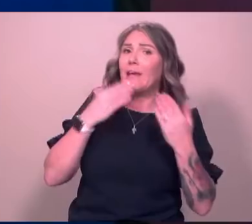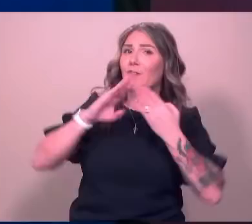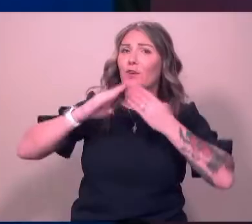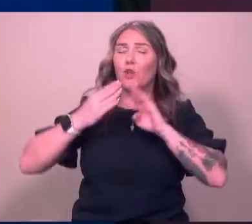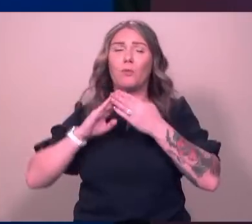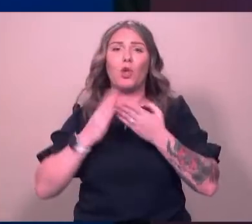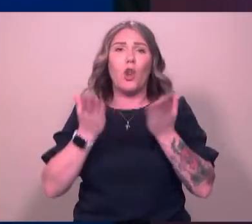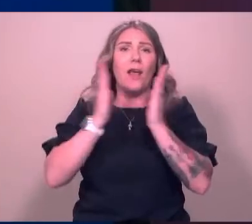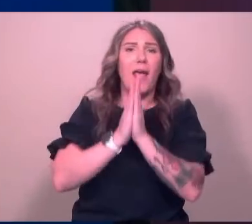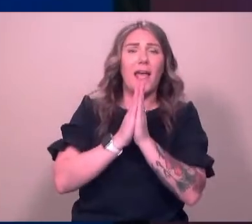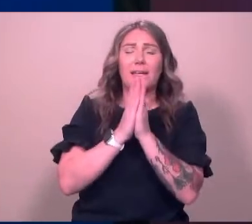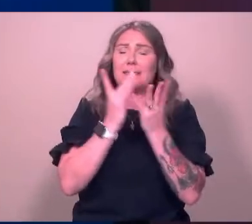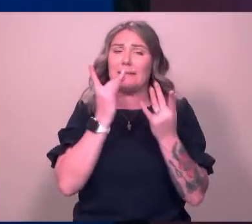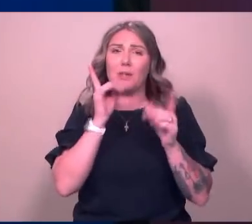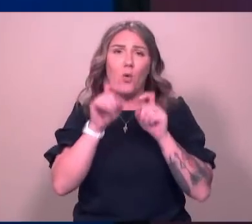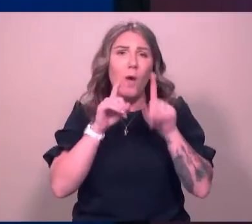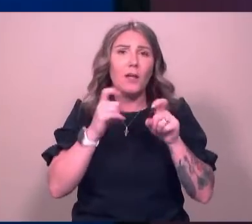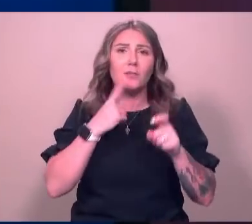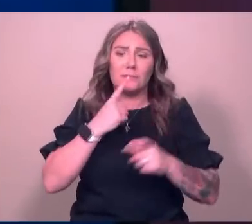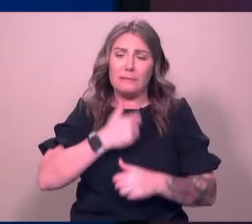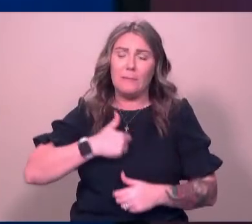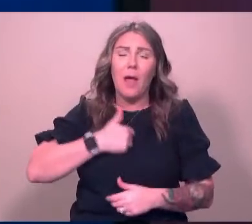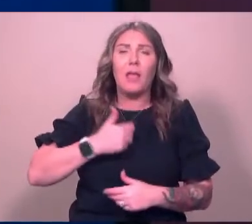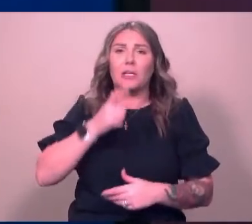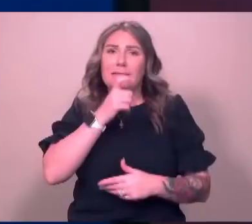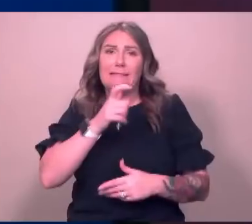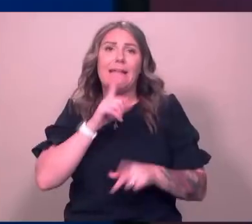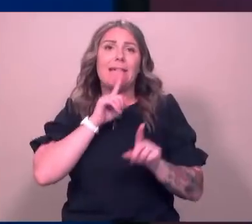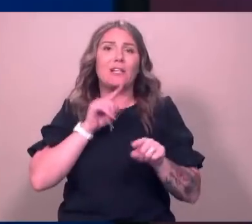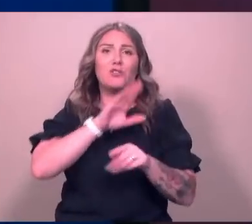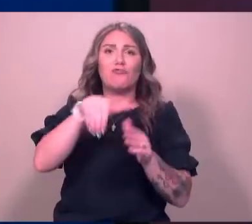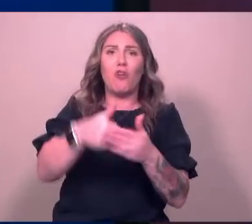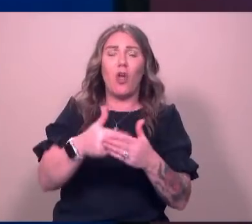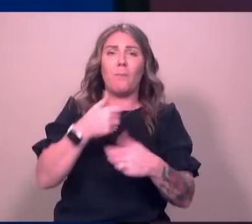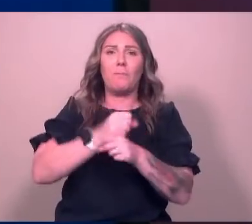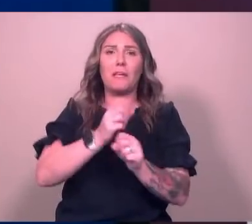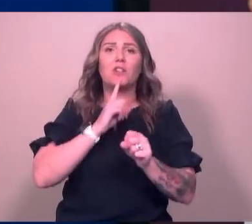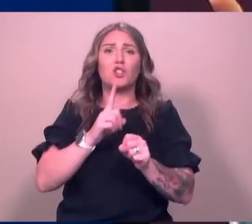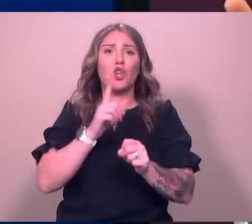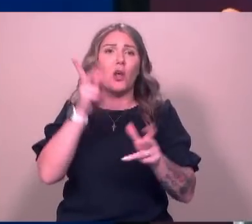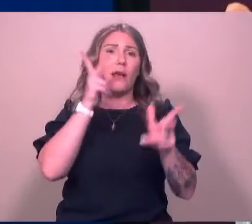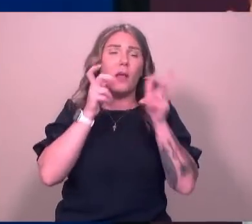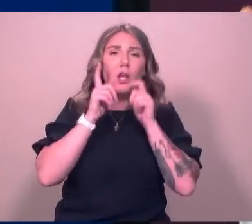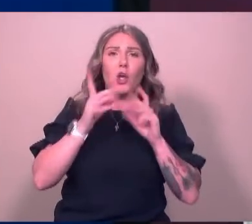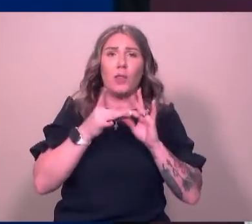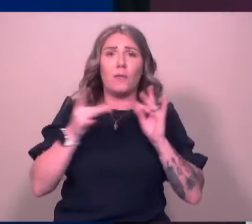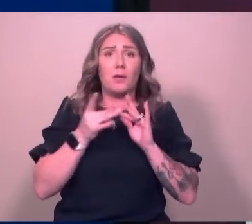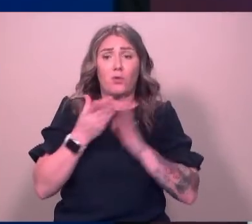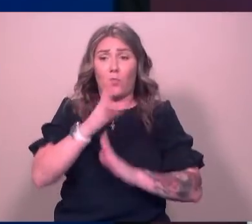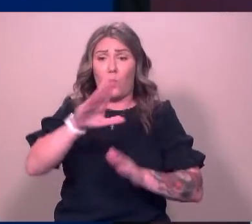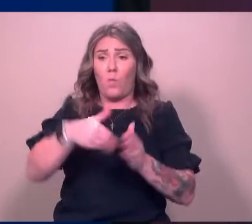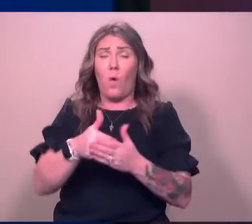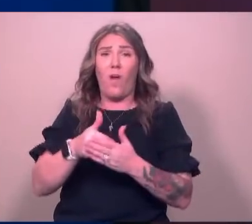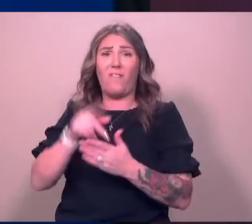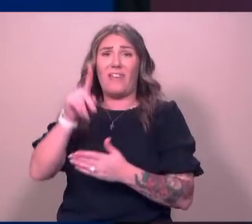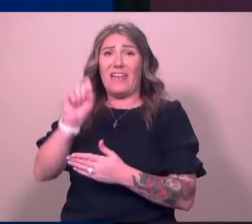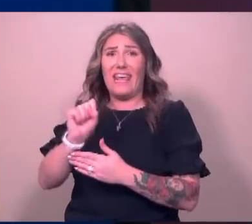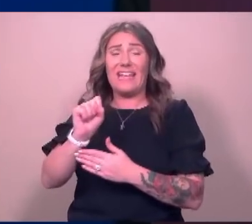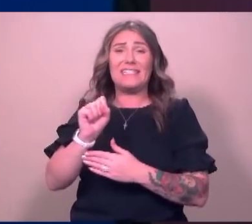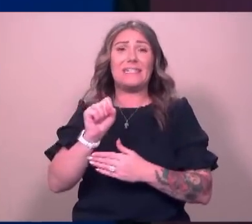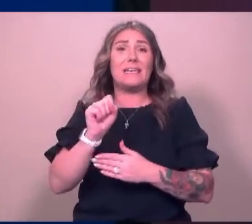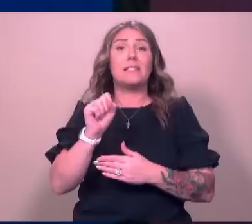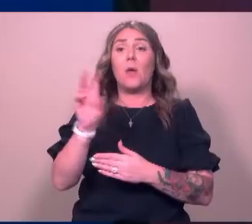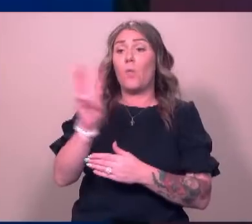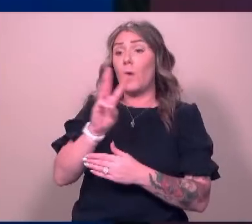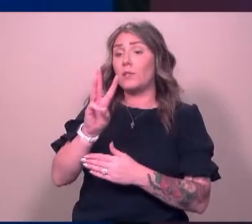thoughtful questions. We apologize we didn't get to all of them. We want to make sure we had a chance to hear the message throughout Kansas and Western Missouri and the Metroplex.